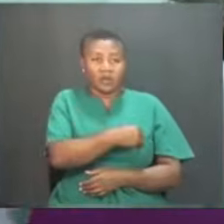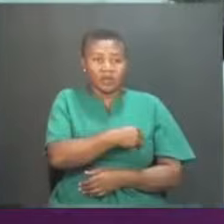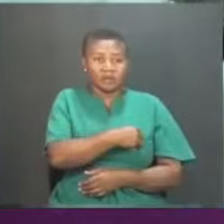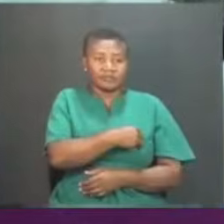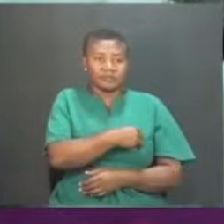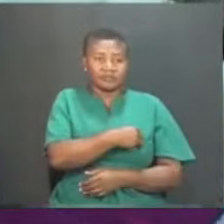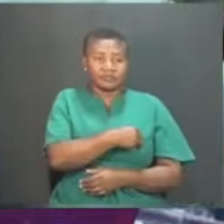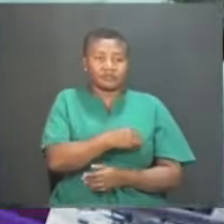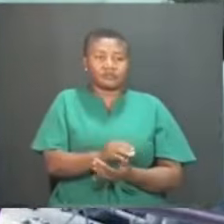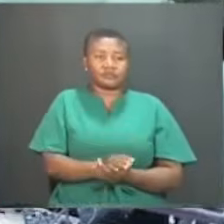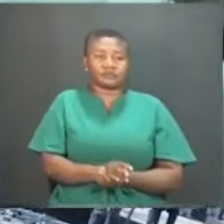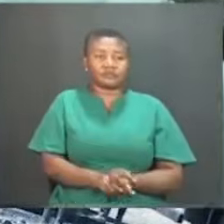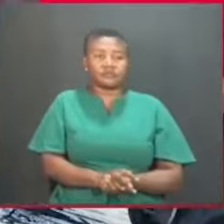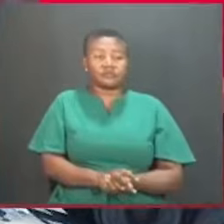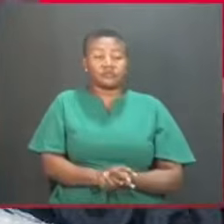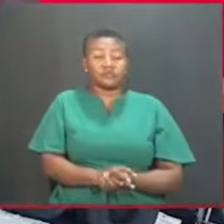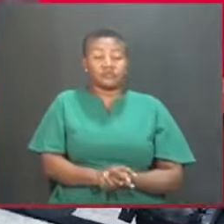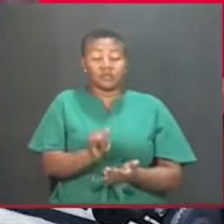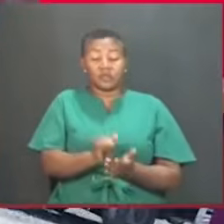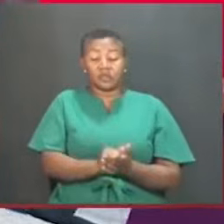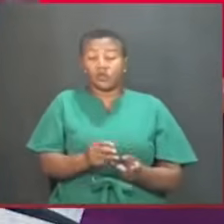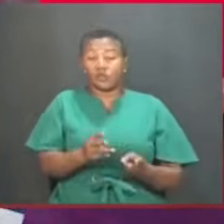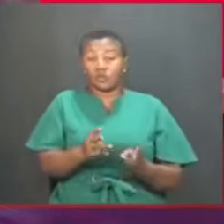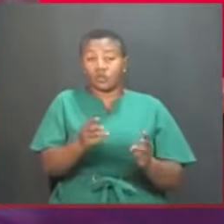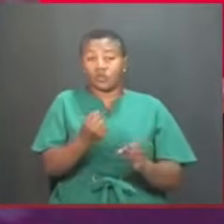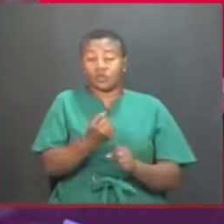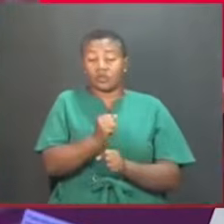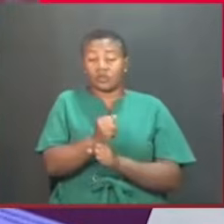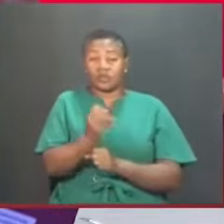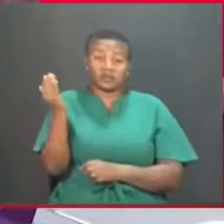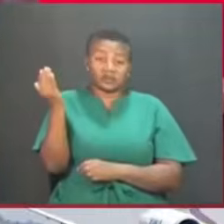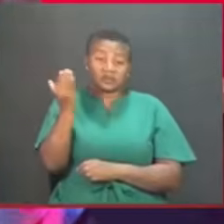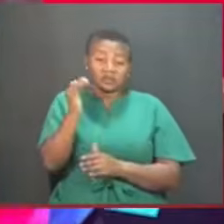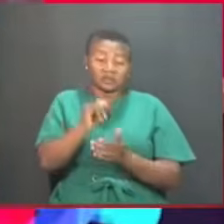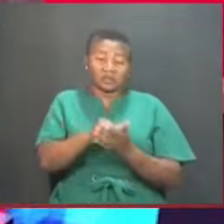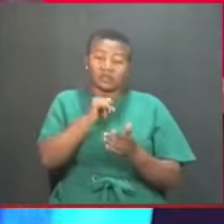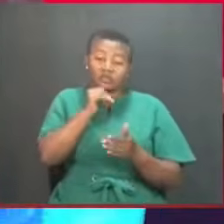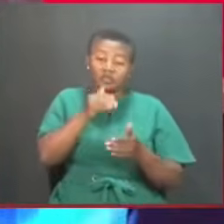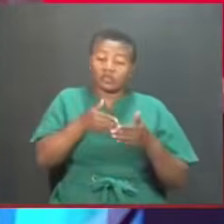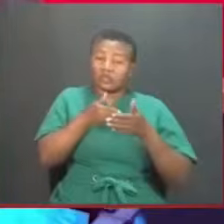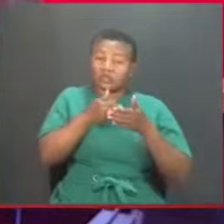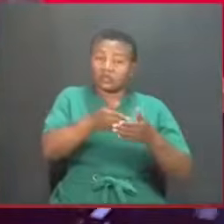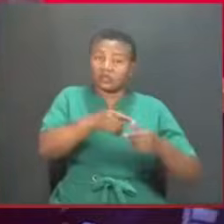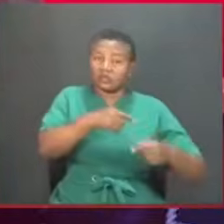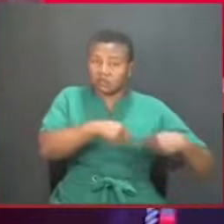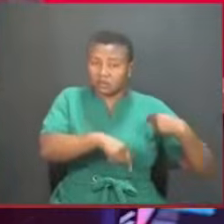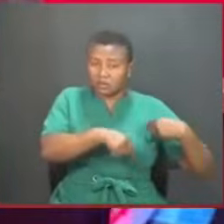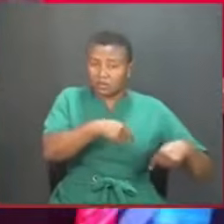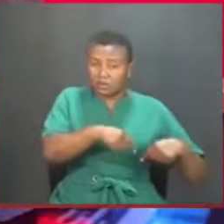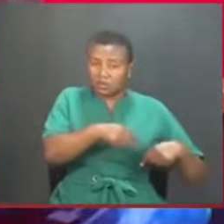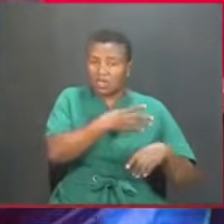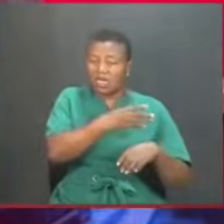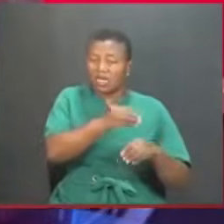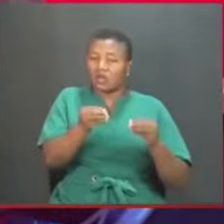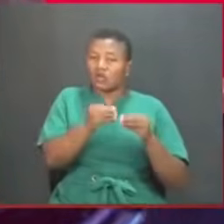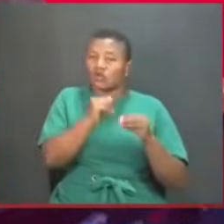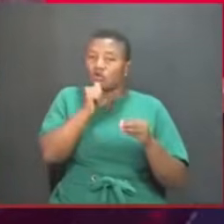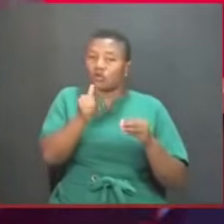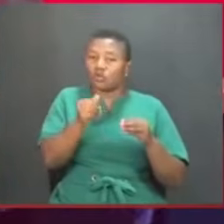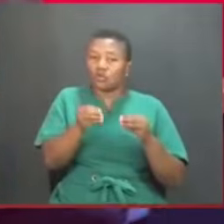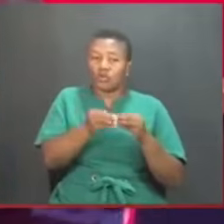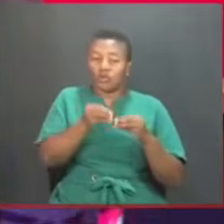In such a way, you make a statement in such a way that it doesn't provoke debate and it also does not exceed the 5 minutes on